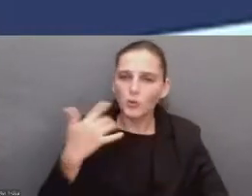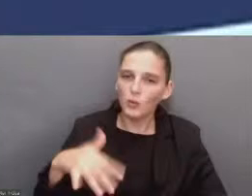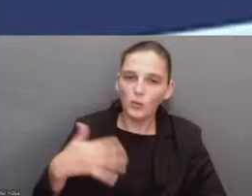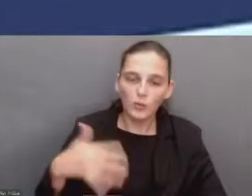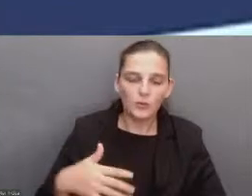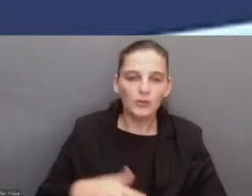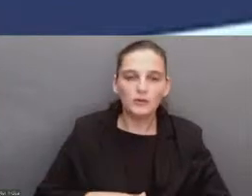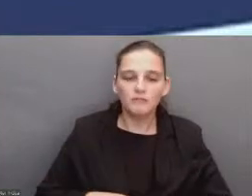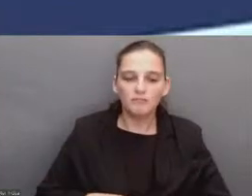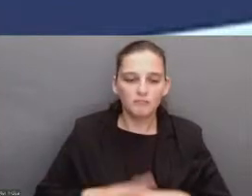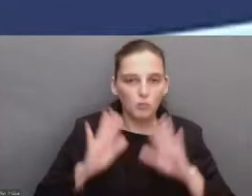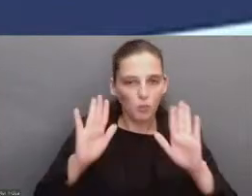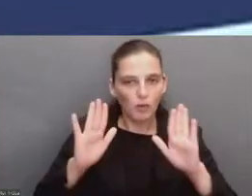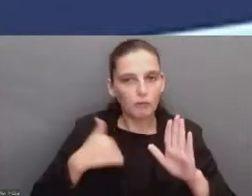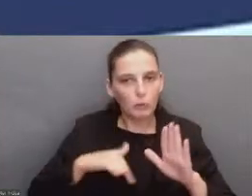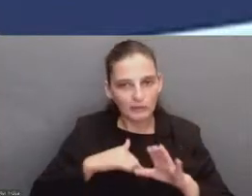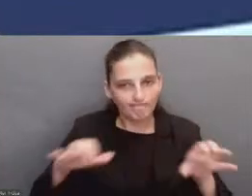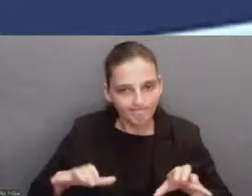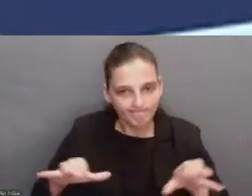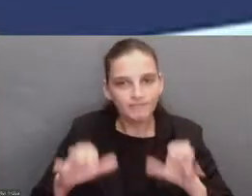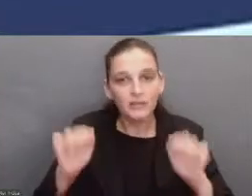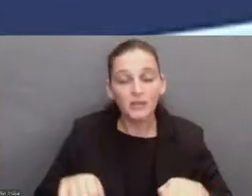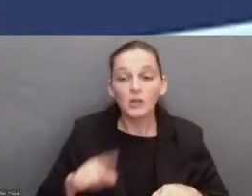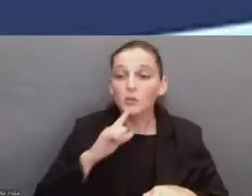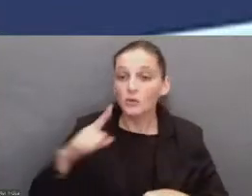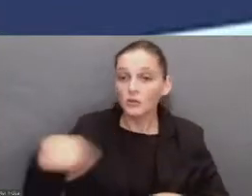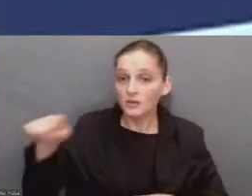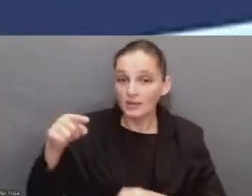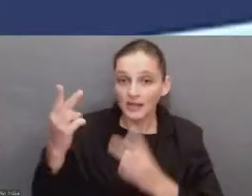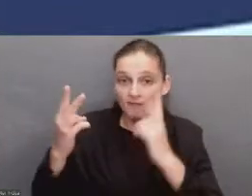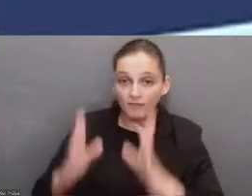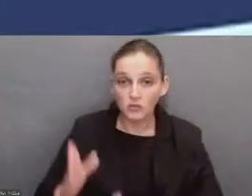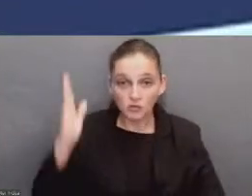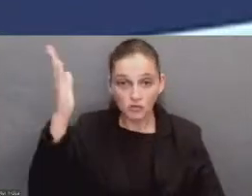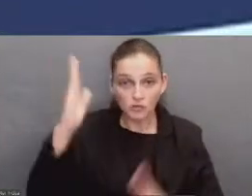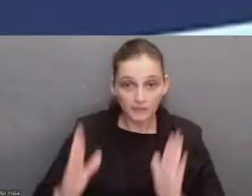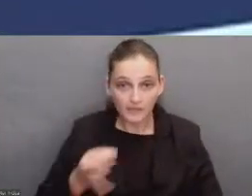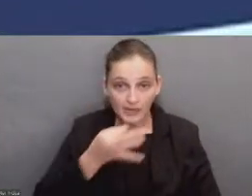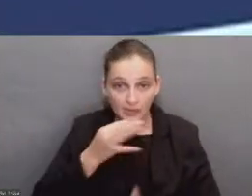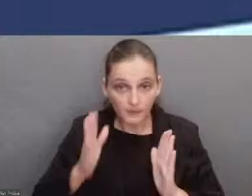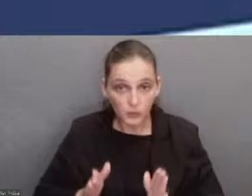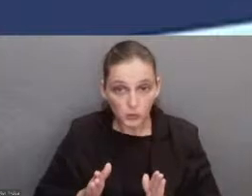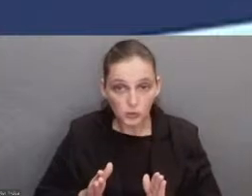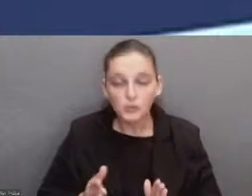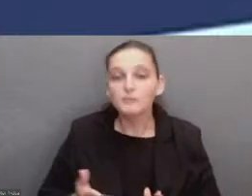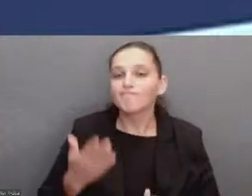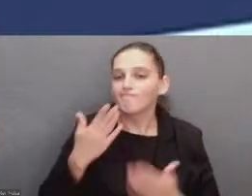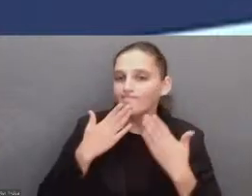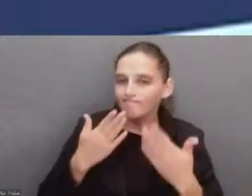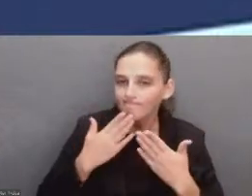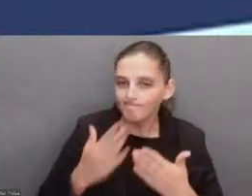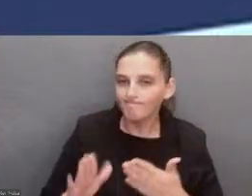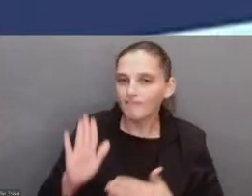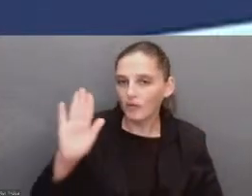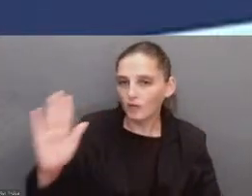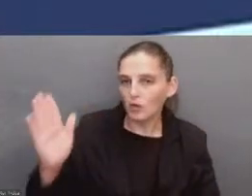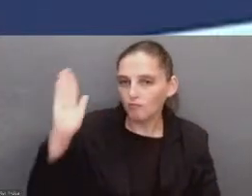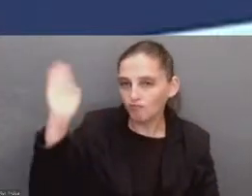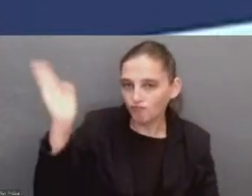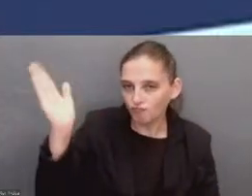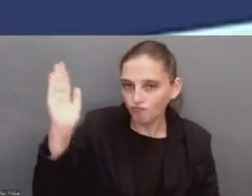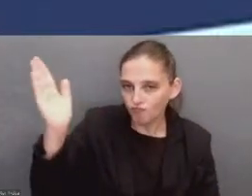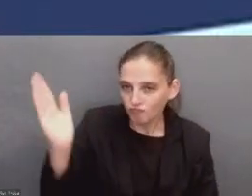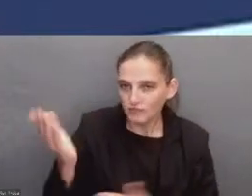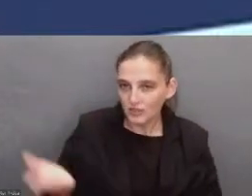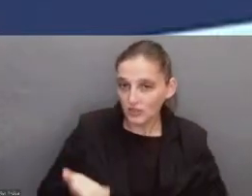and actionable. Much appreciated. To our guest experts, thank you so much for your contributions here in the task force,